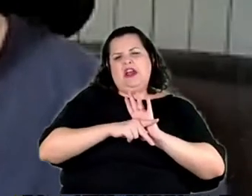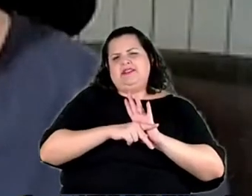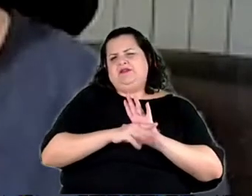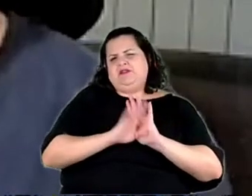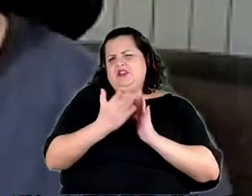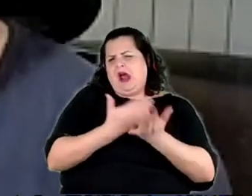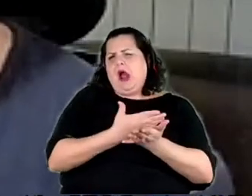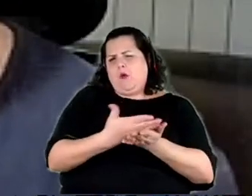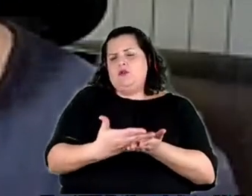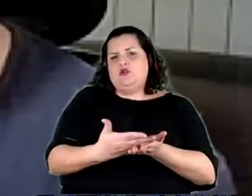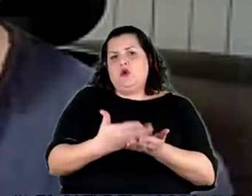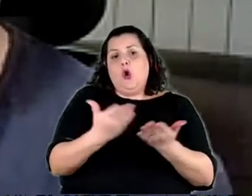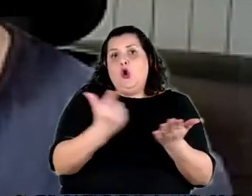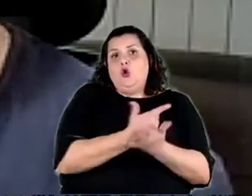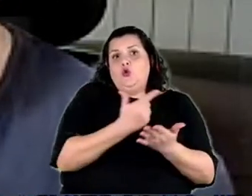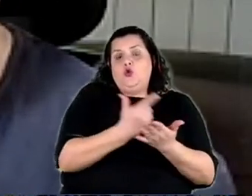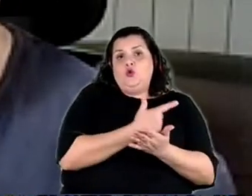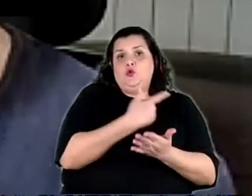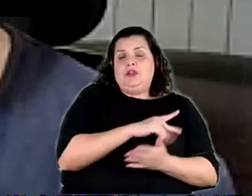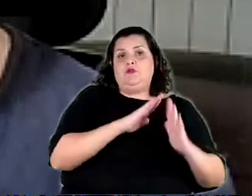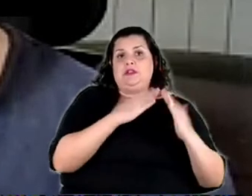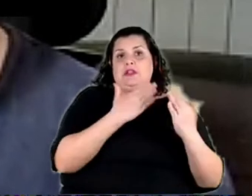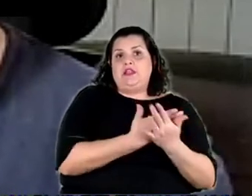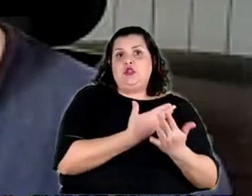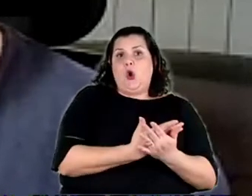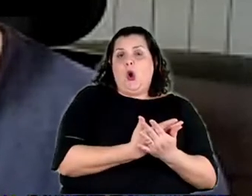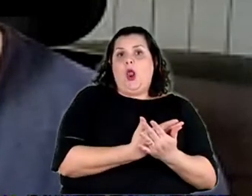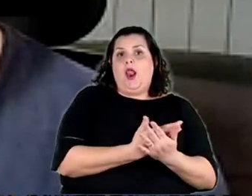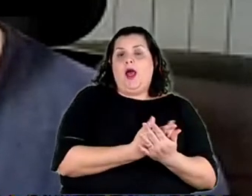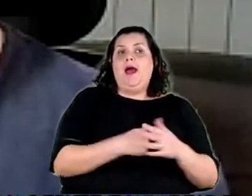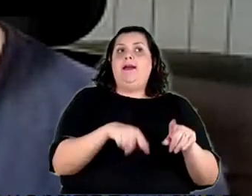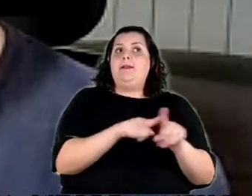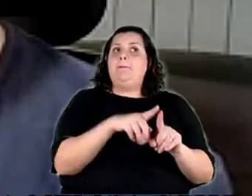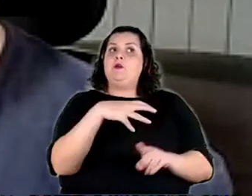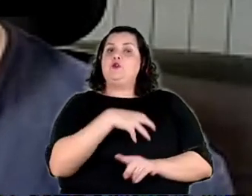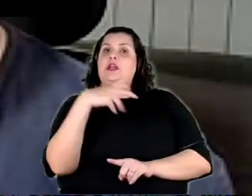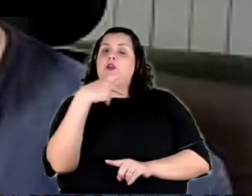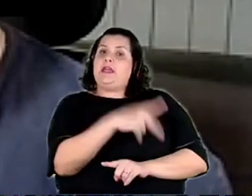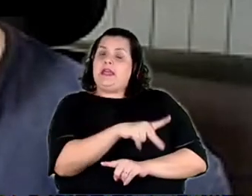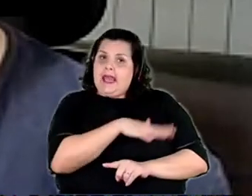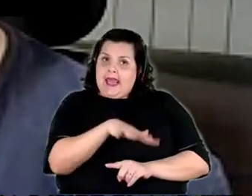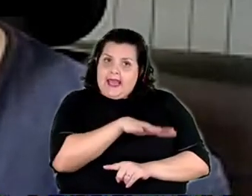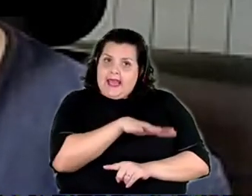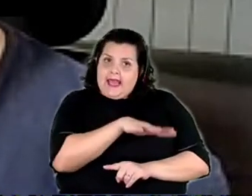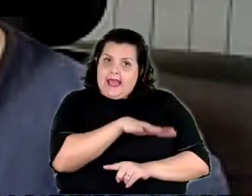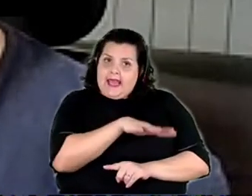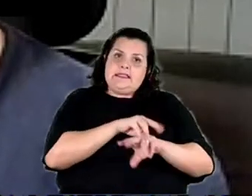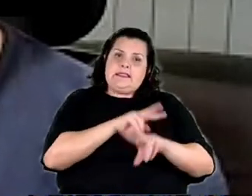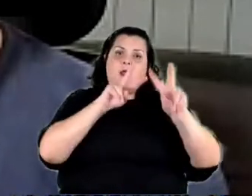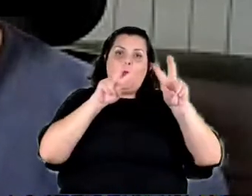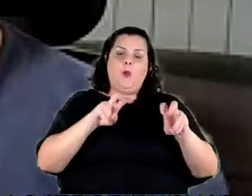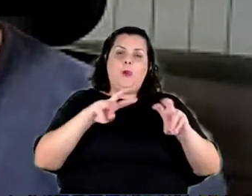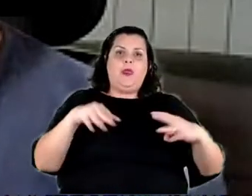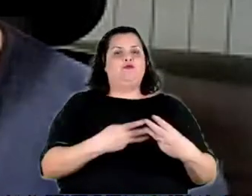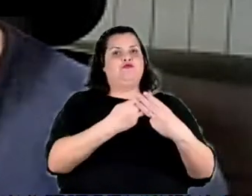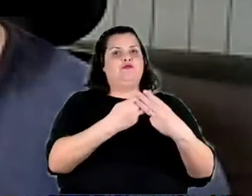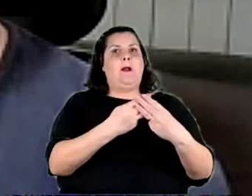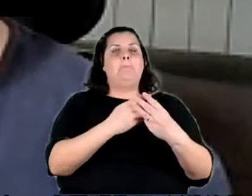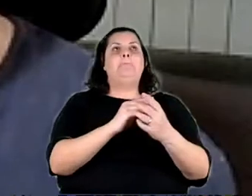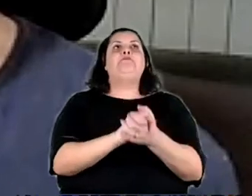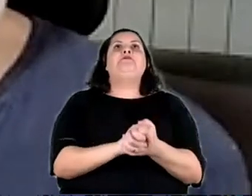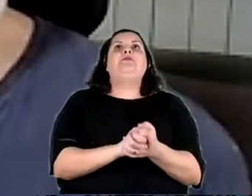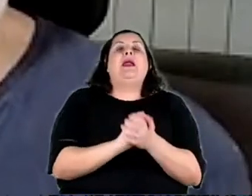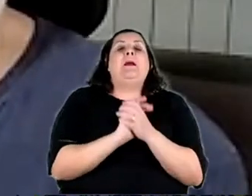Jews. On the Palestinian side, it's a disaster. And that's something that we you know, when I